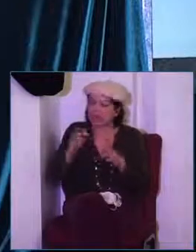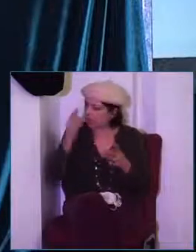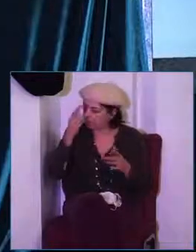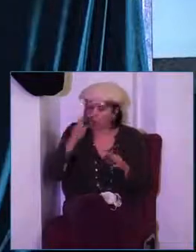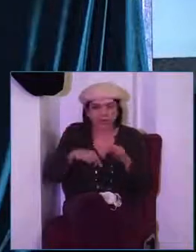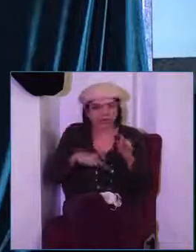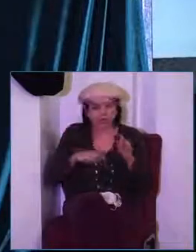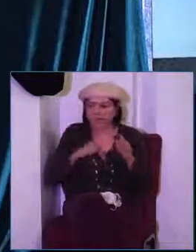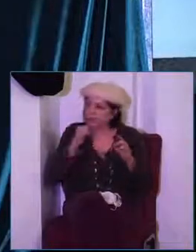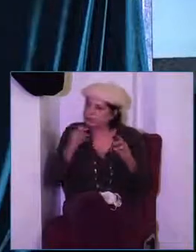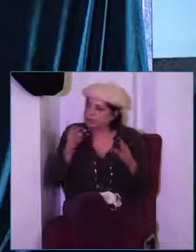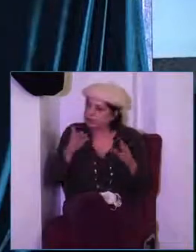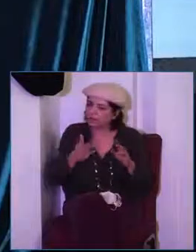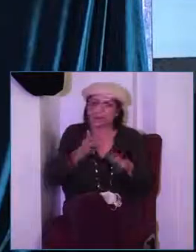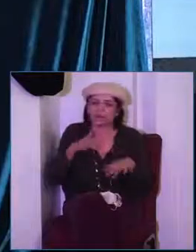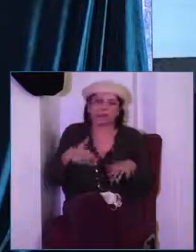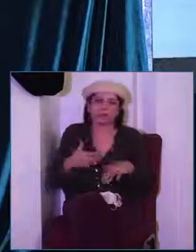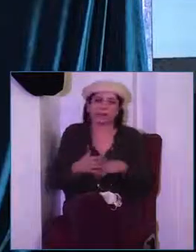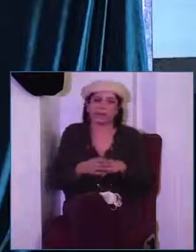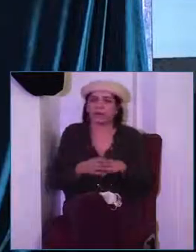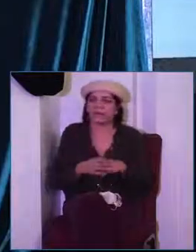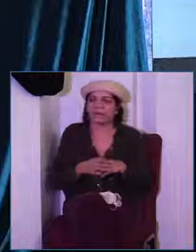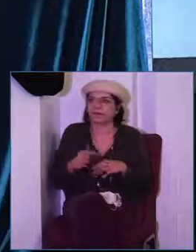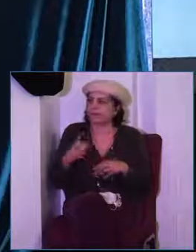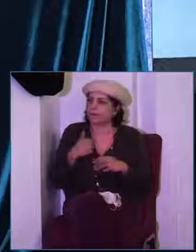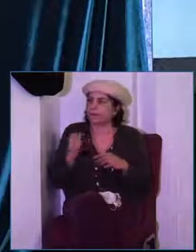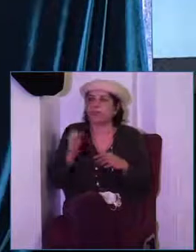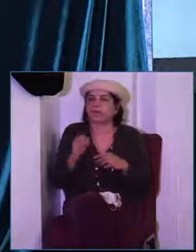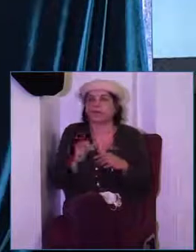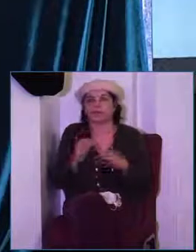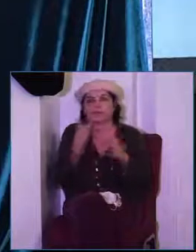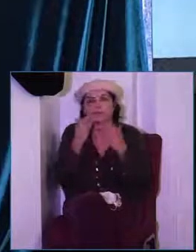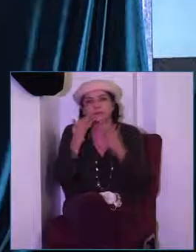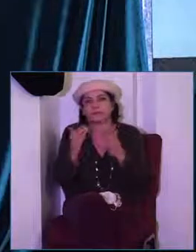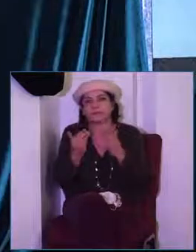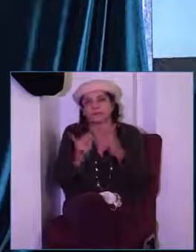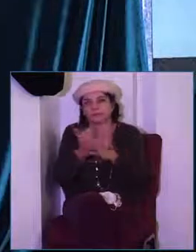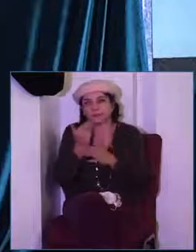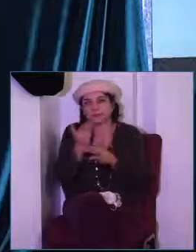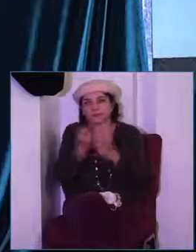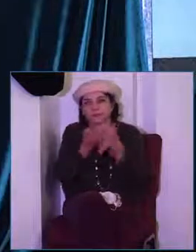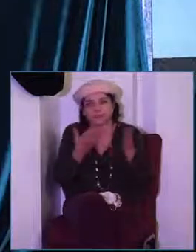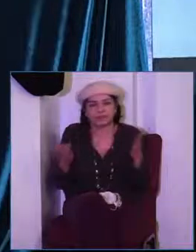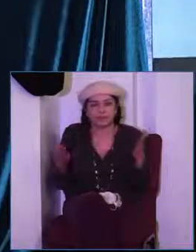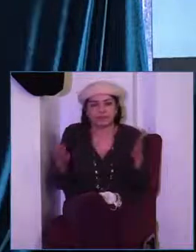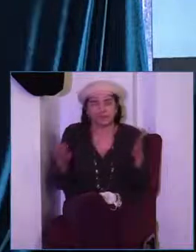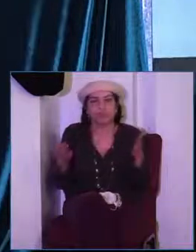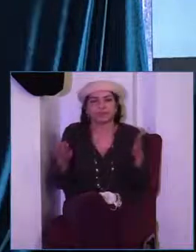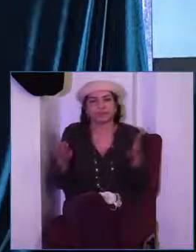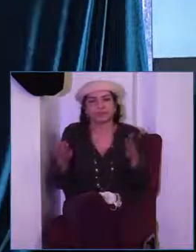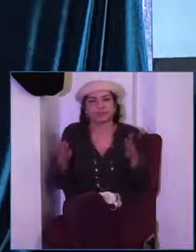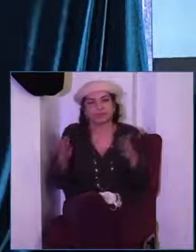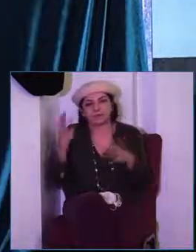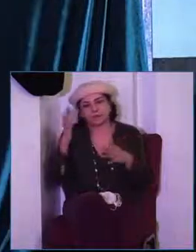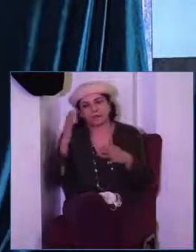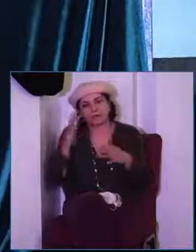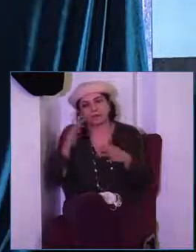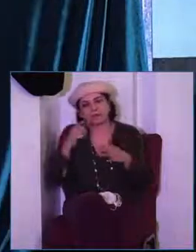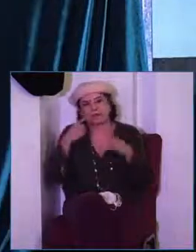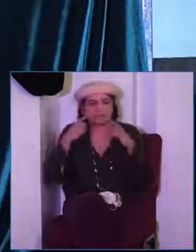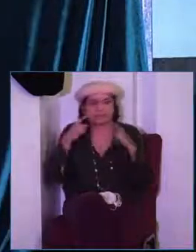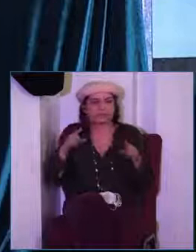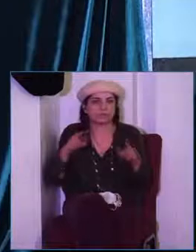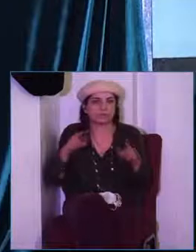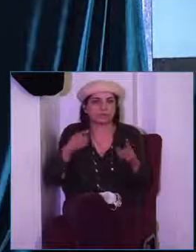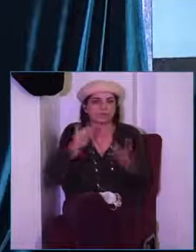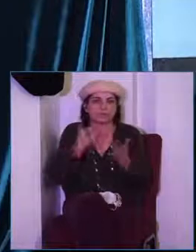I we're not there yet. He said, I'm just so thankful, and this new equipment seems to be working out really well. I can see it better on